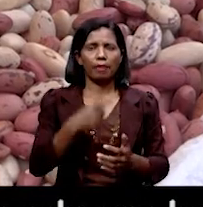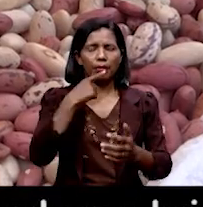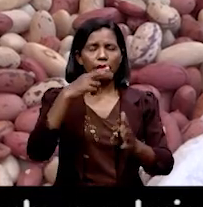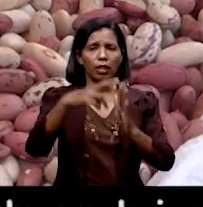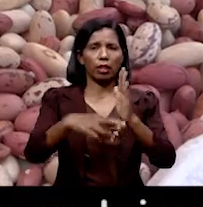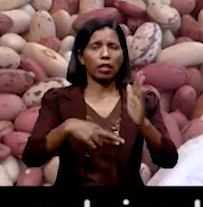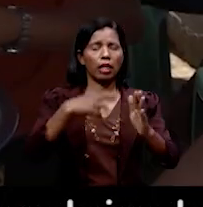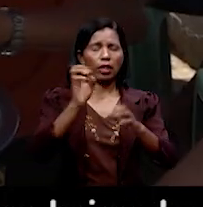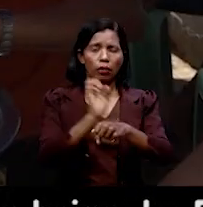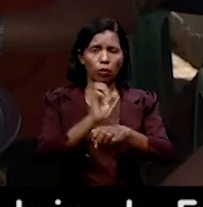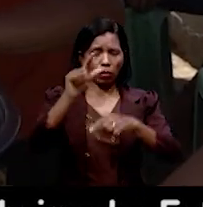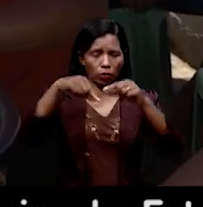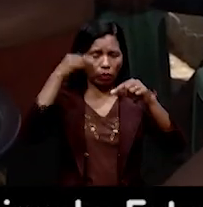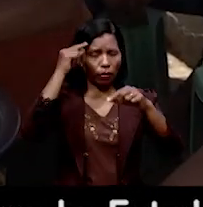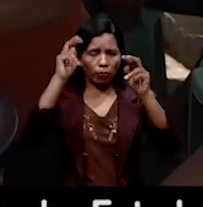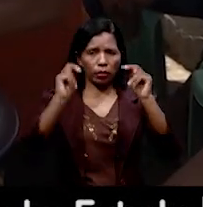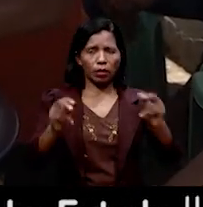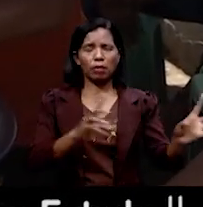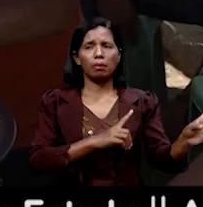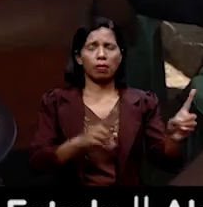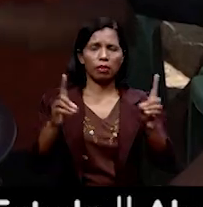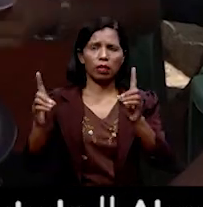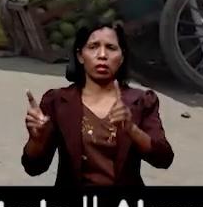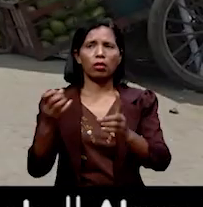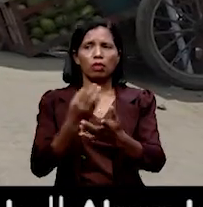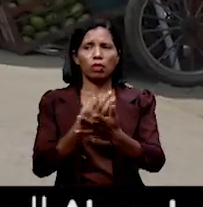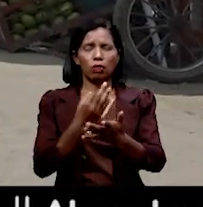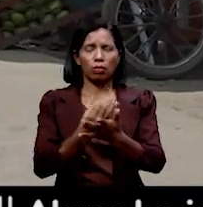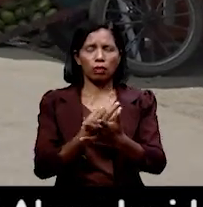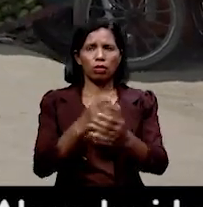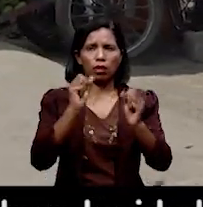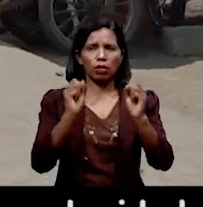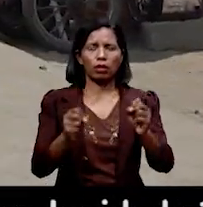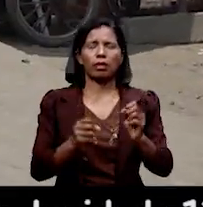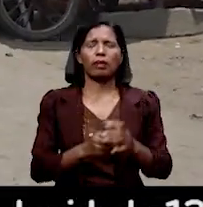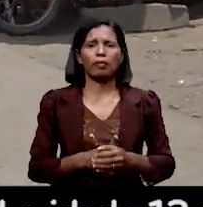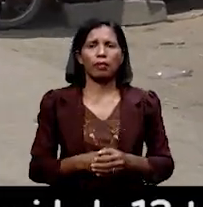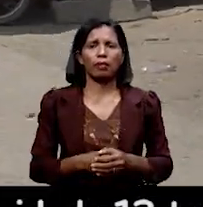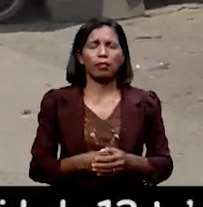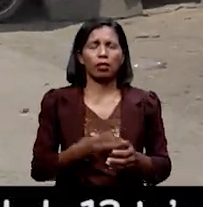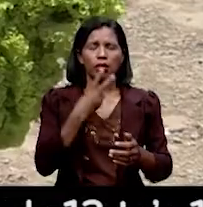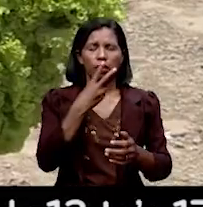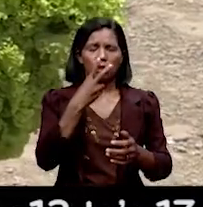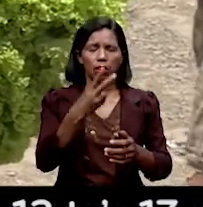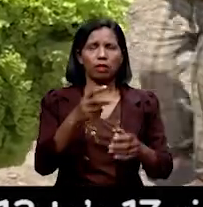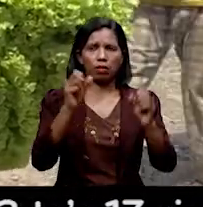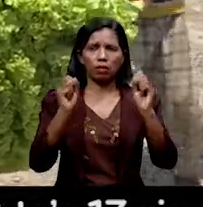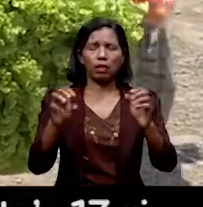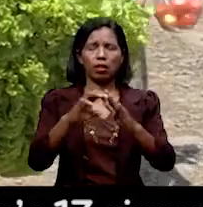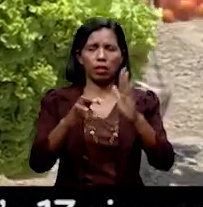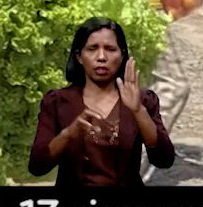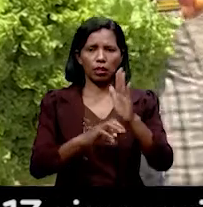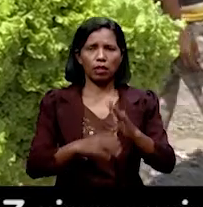ekonomia, governo precisa implementa taxa ho valor bot ba bebidas alkolikas. Tabaku no prioridade estadu